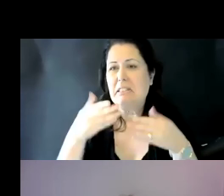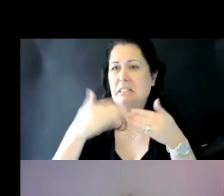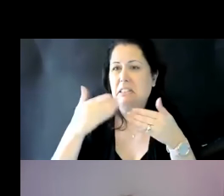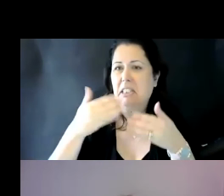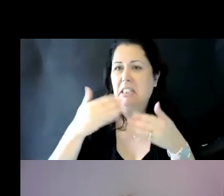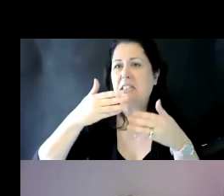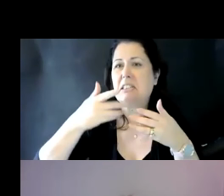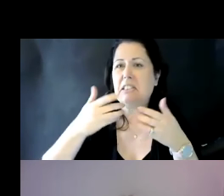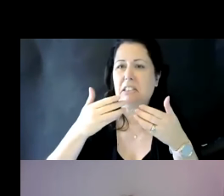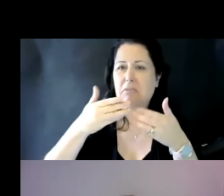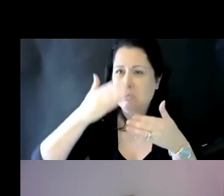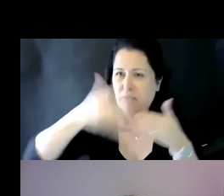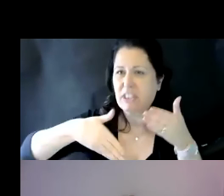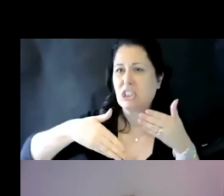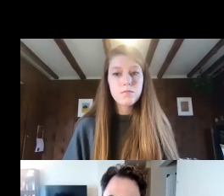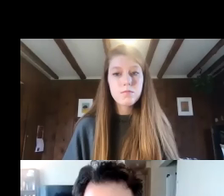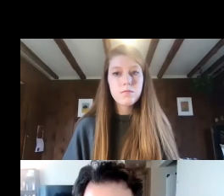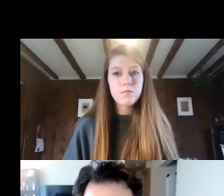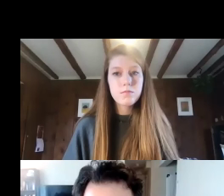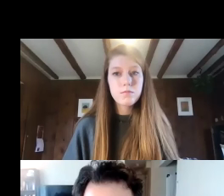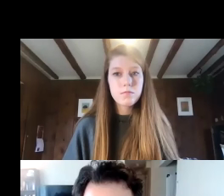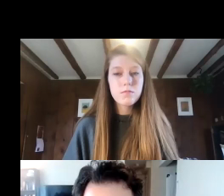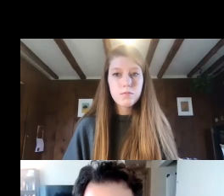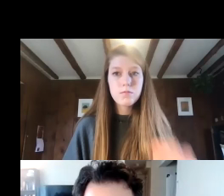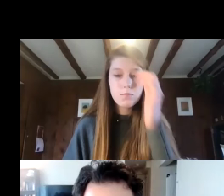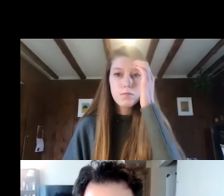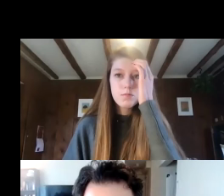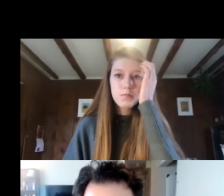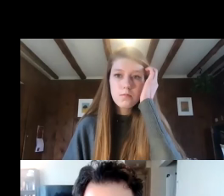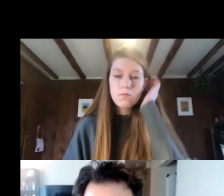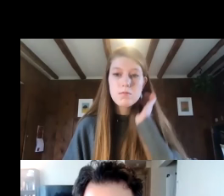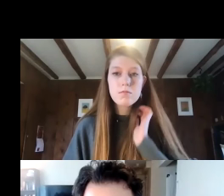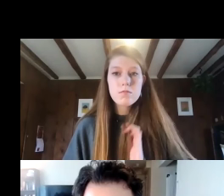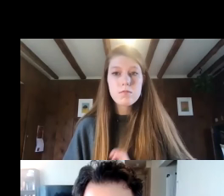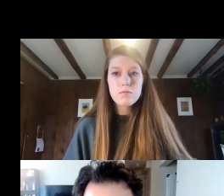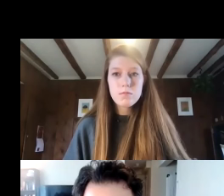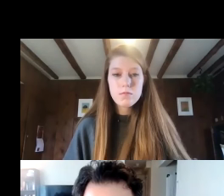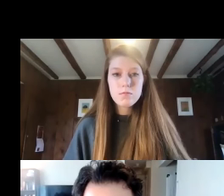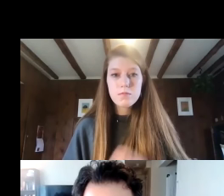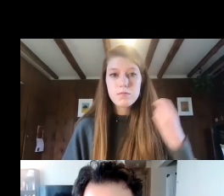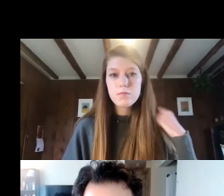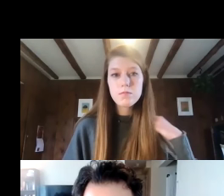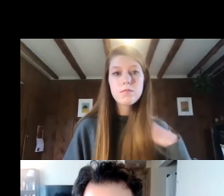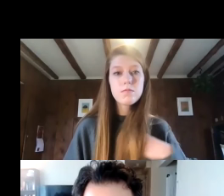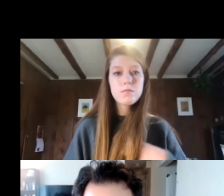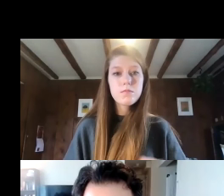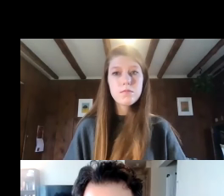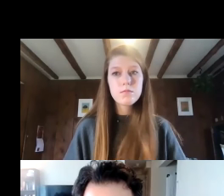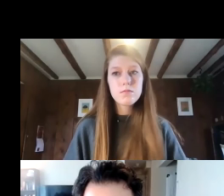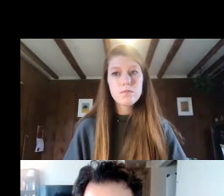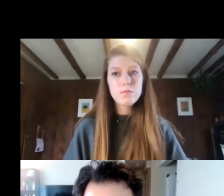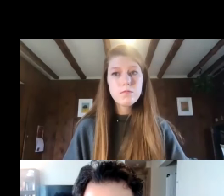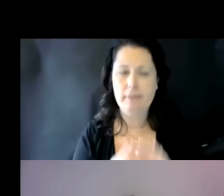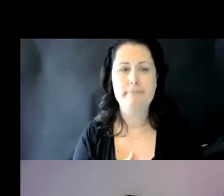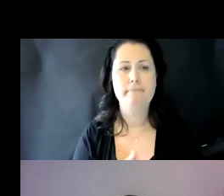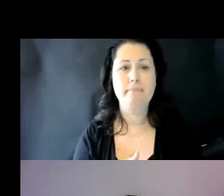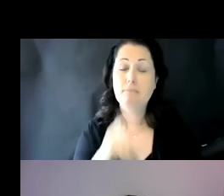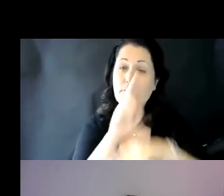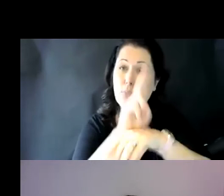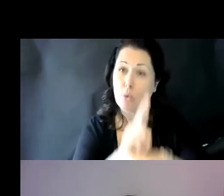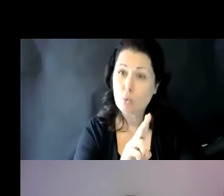complete, we hope. We developed it with a lot of collaboration with people who are in recovery, and it is used to help